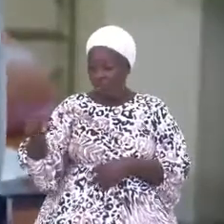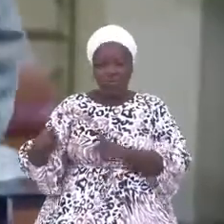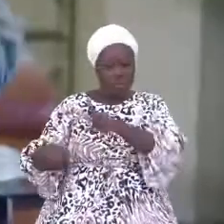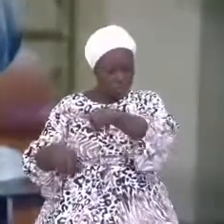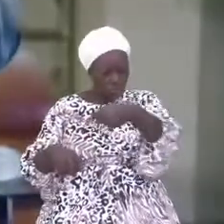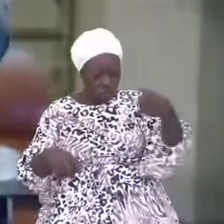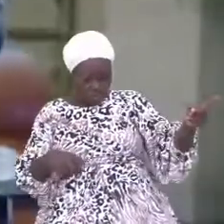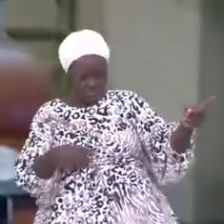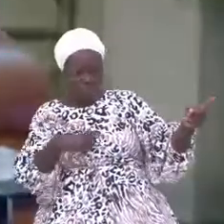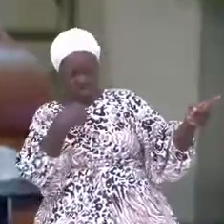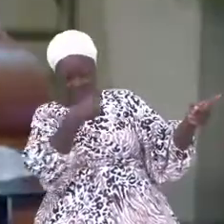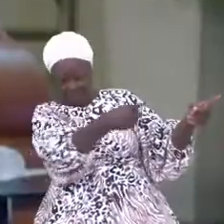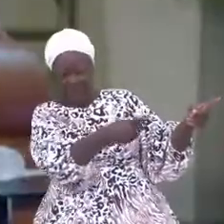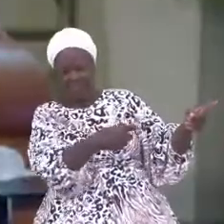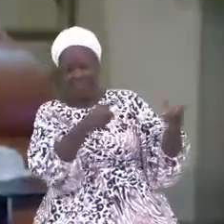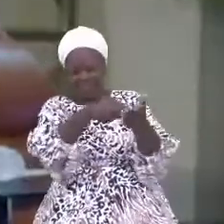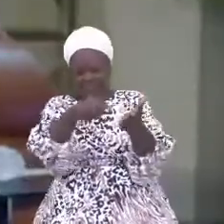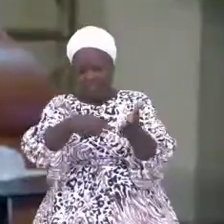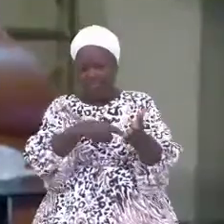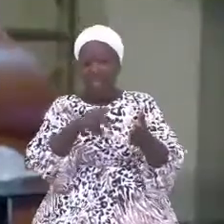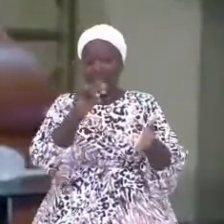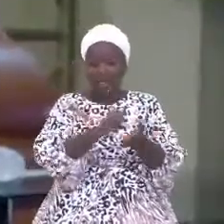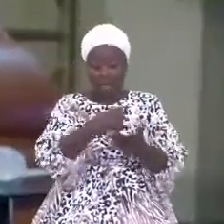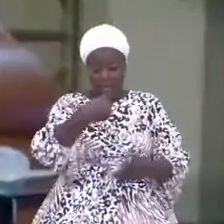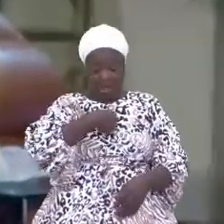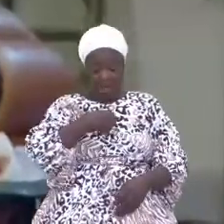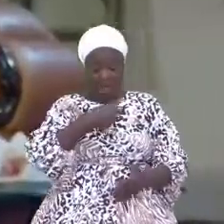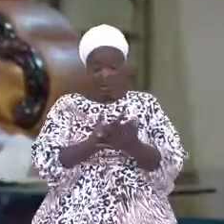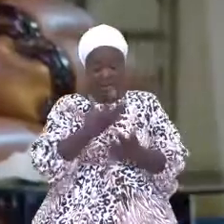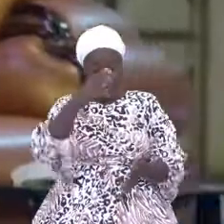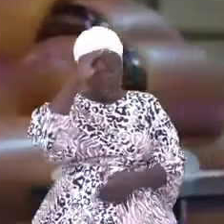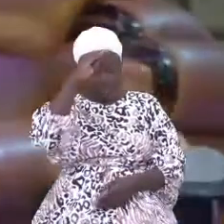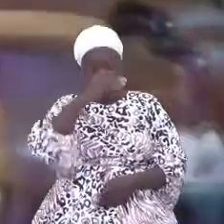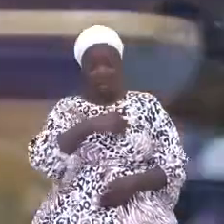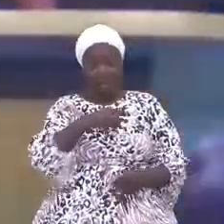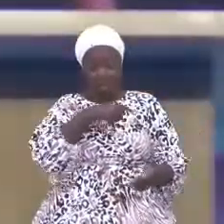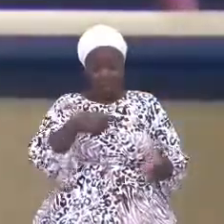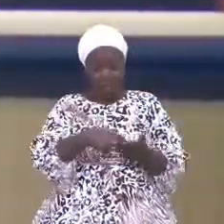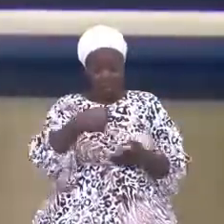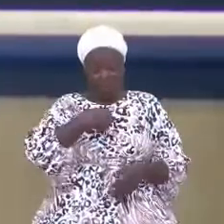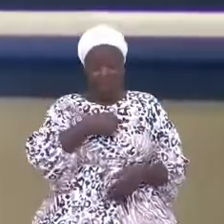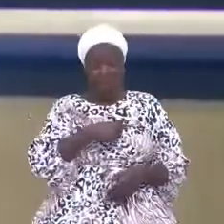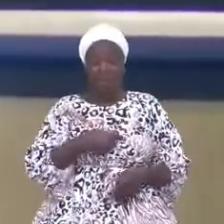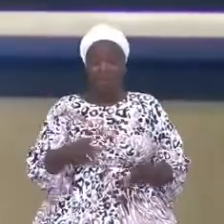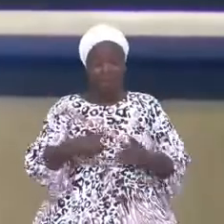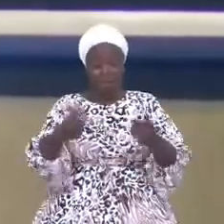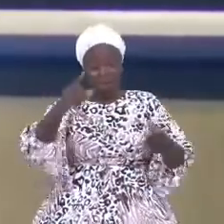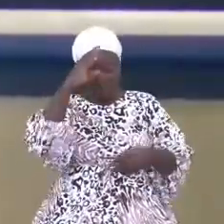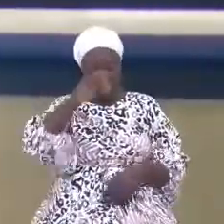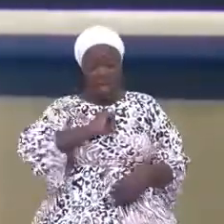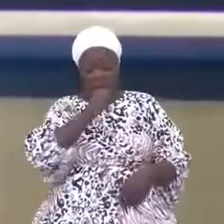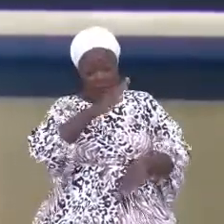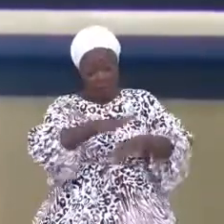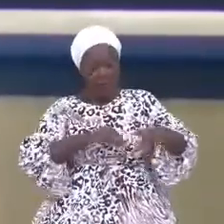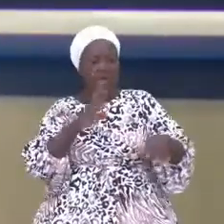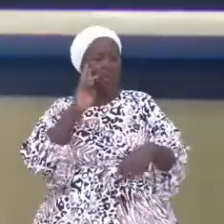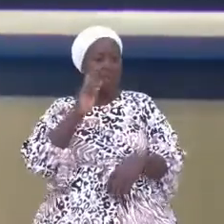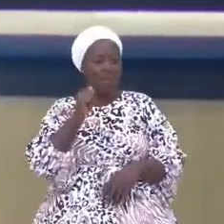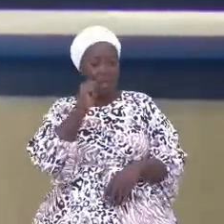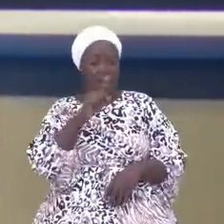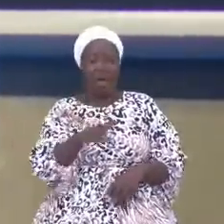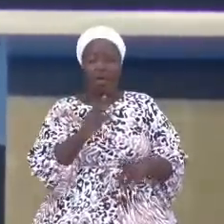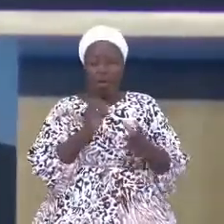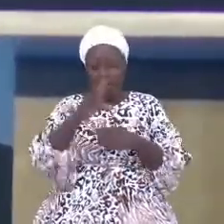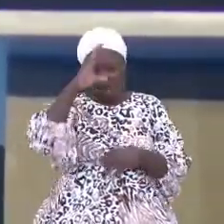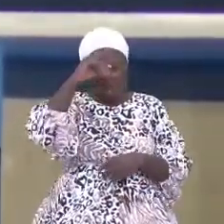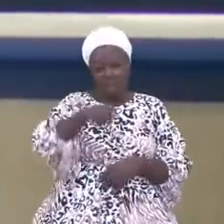tell so-and-so that I, Mr. Honorable, I am calling her, I am calling him. And